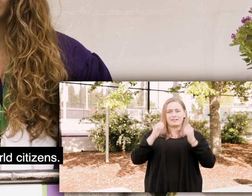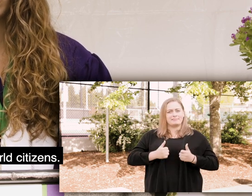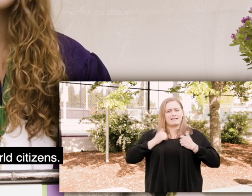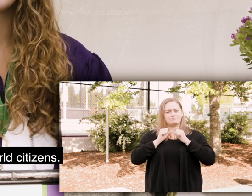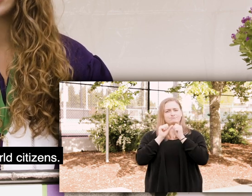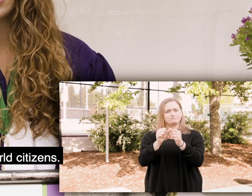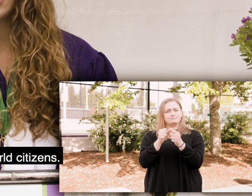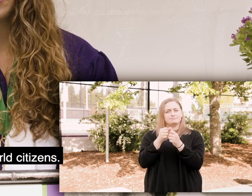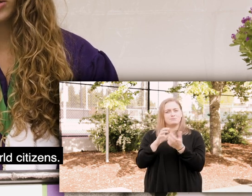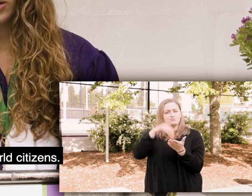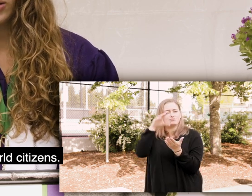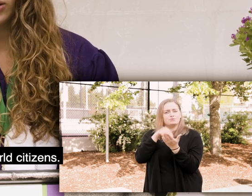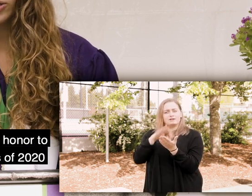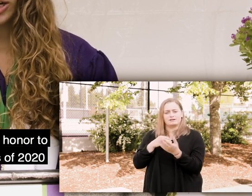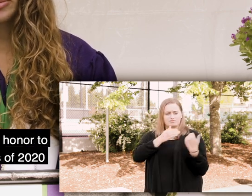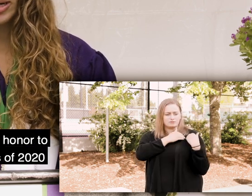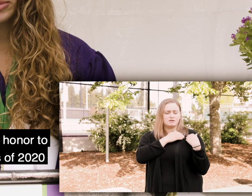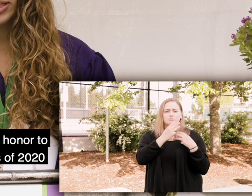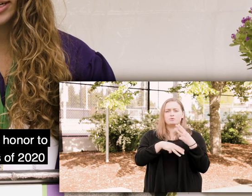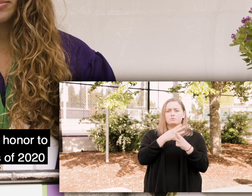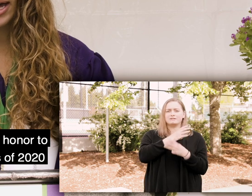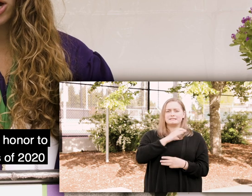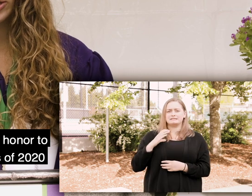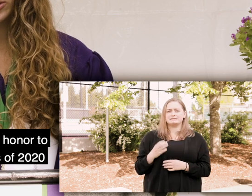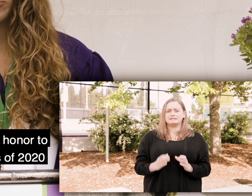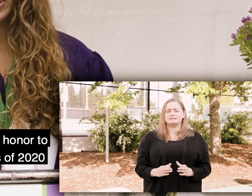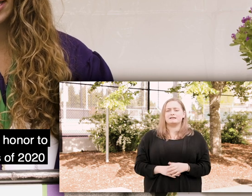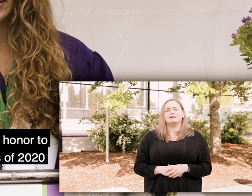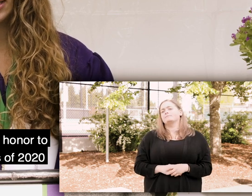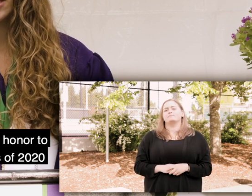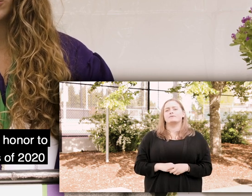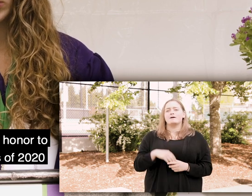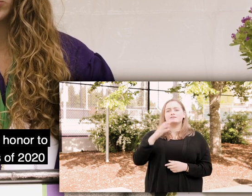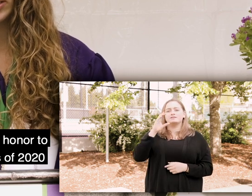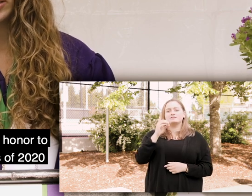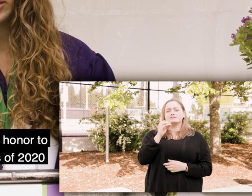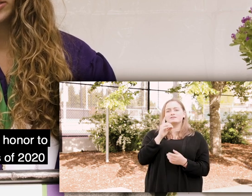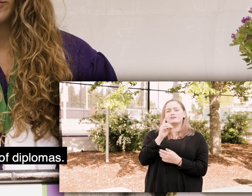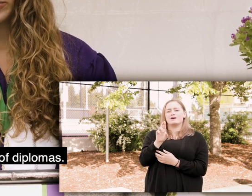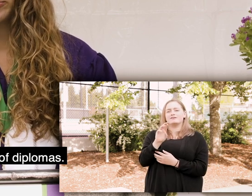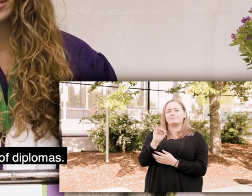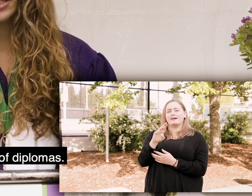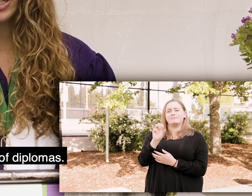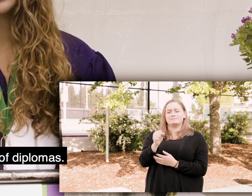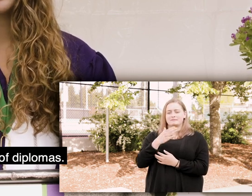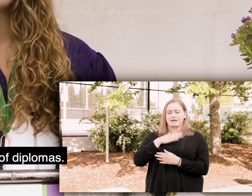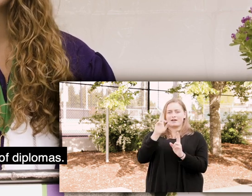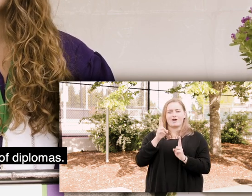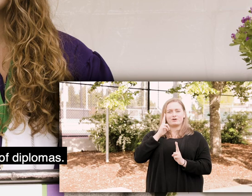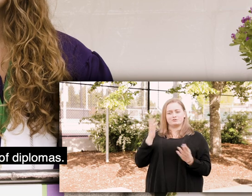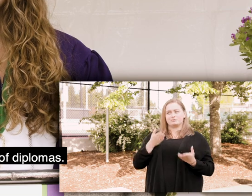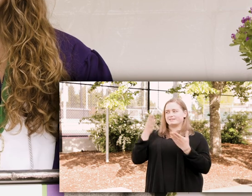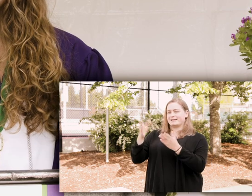responsible world citizens. Dr. Mims, it is my honor to present the class of 2020 for the presentation